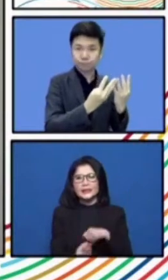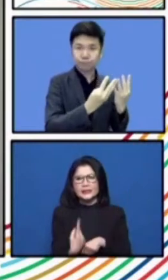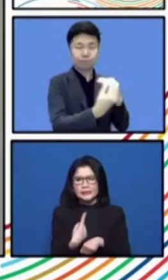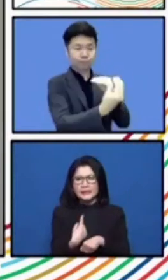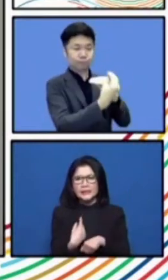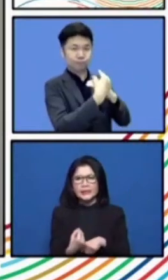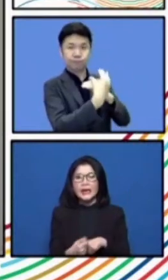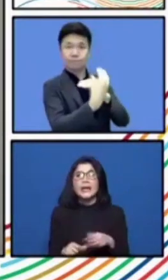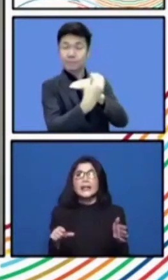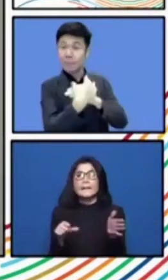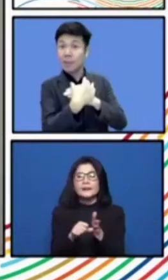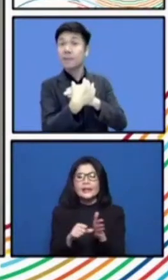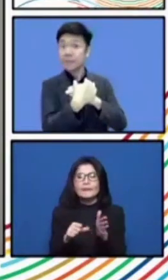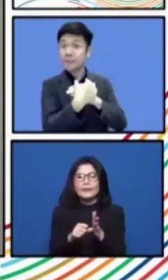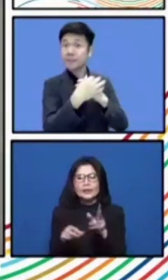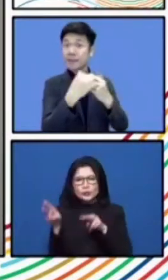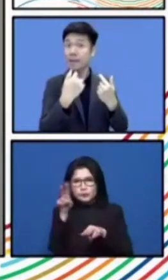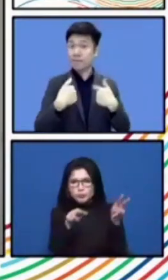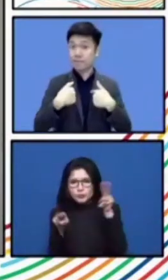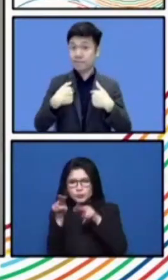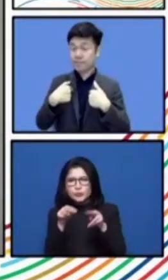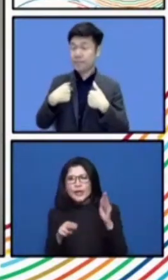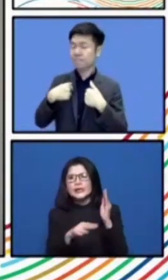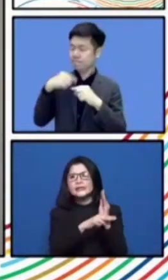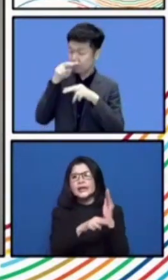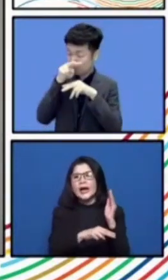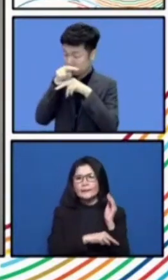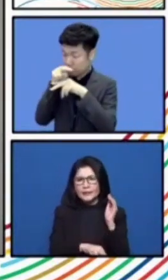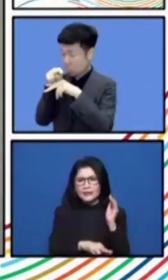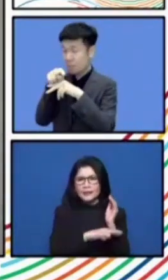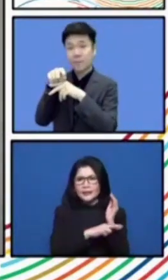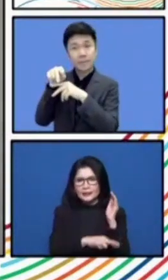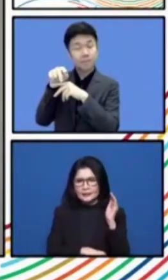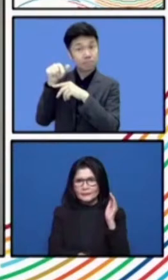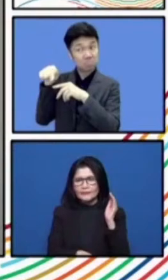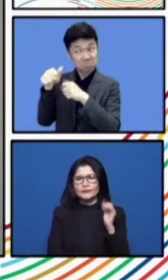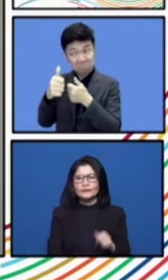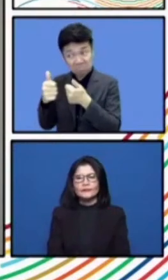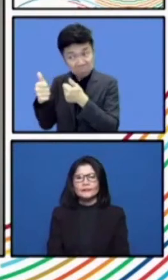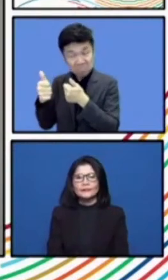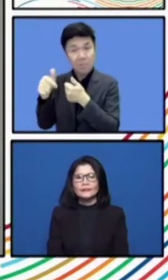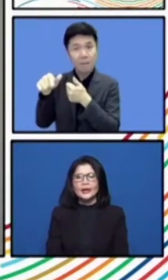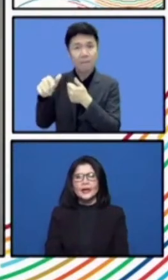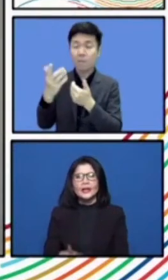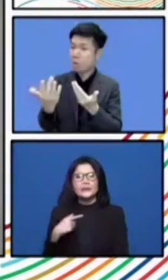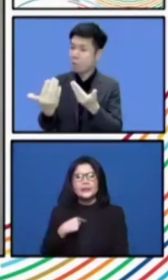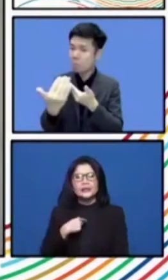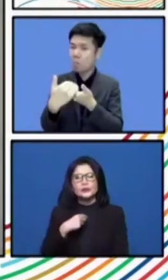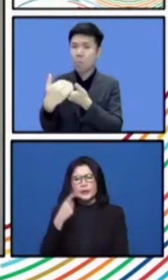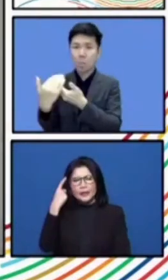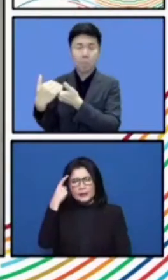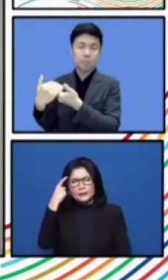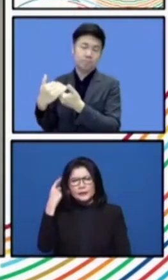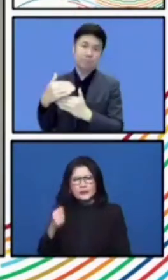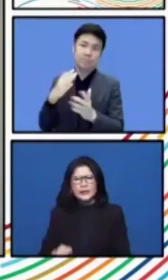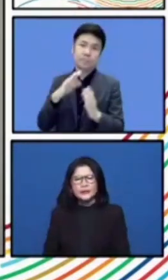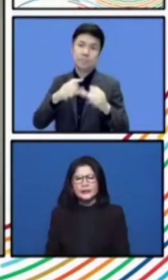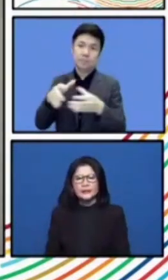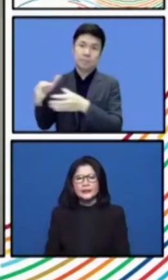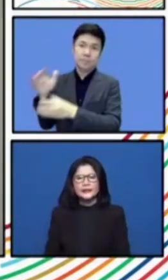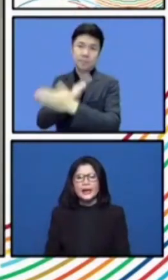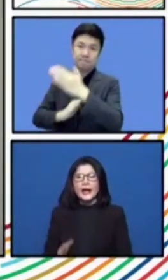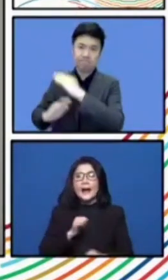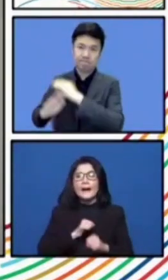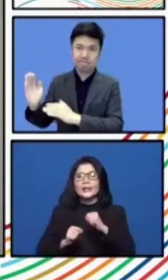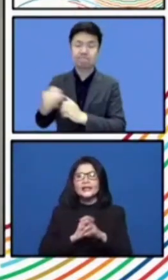crpd which also of course underscores the the meaningful involvement of disabled people I think 15 years on